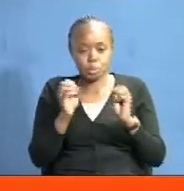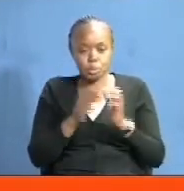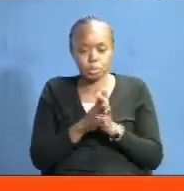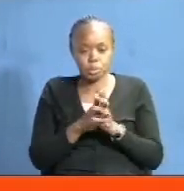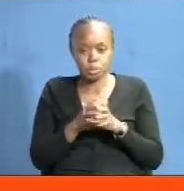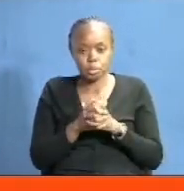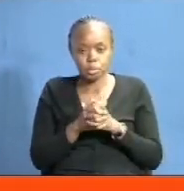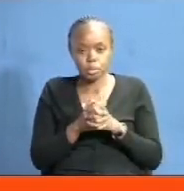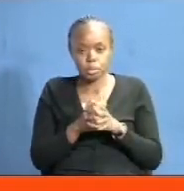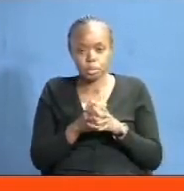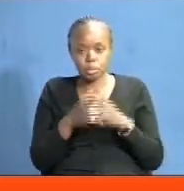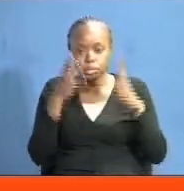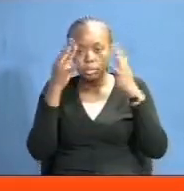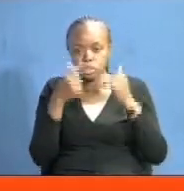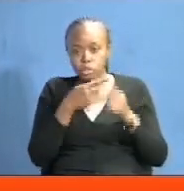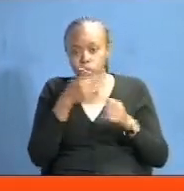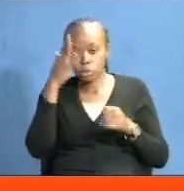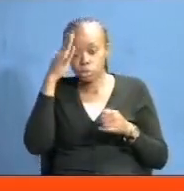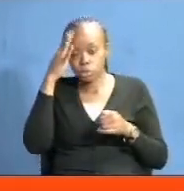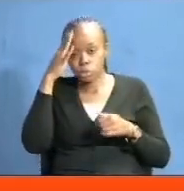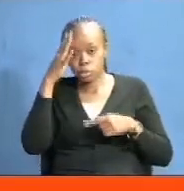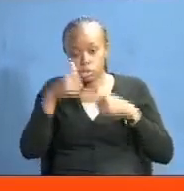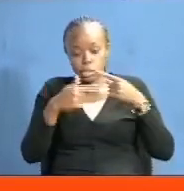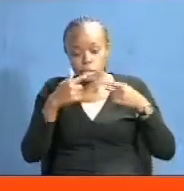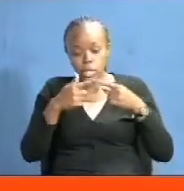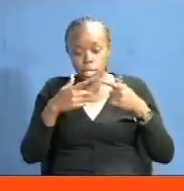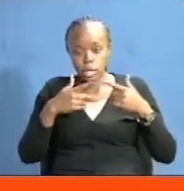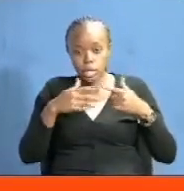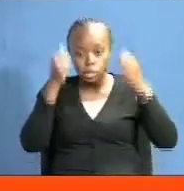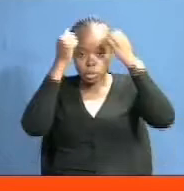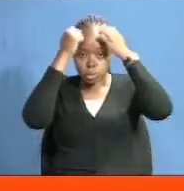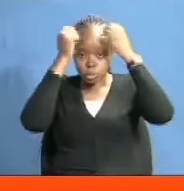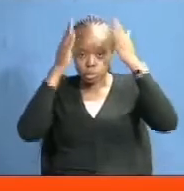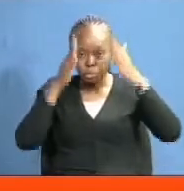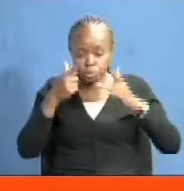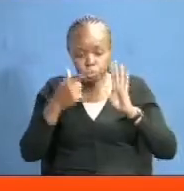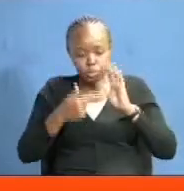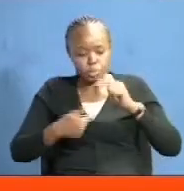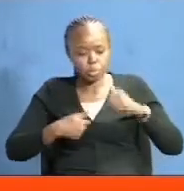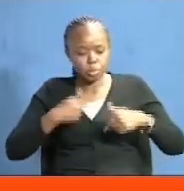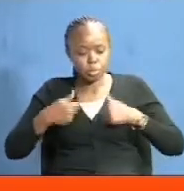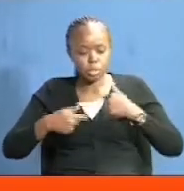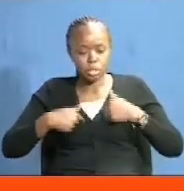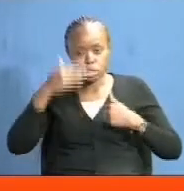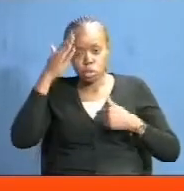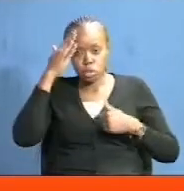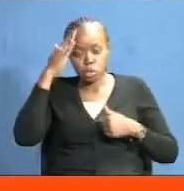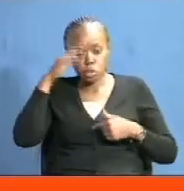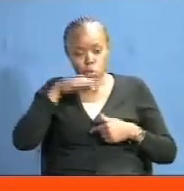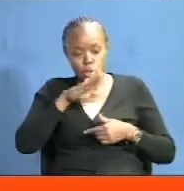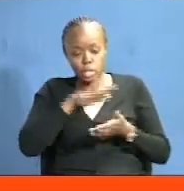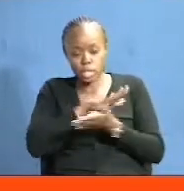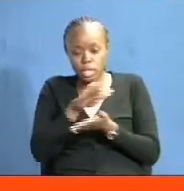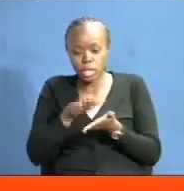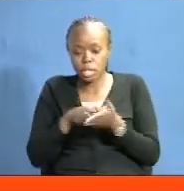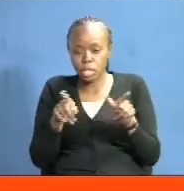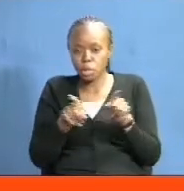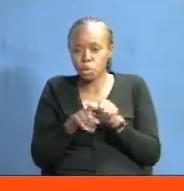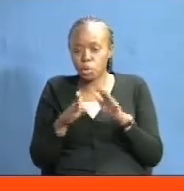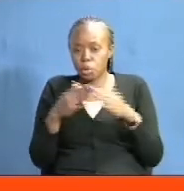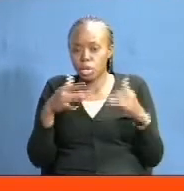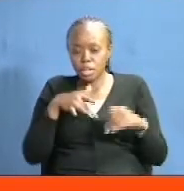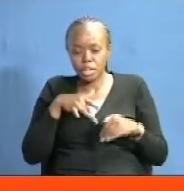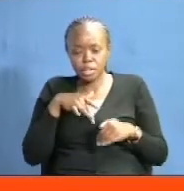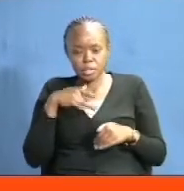Now, Maurice, do you think now the comrades themselves, do they really know their position? Do they even have that feeling